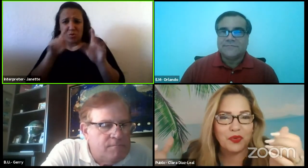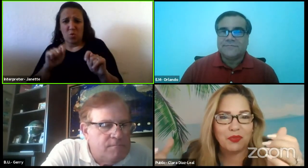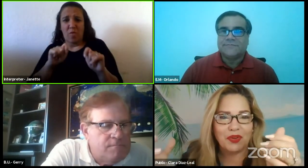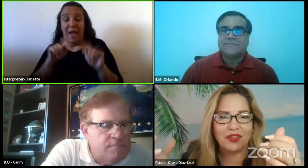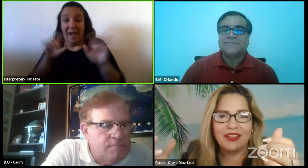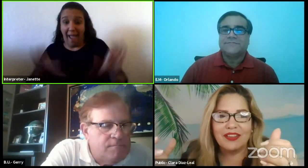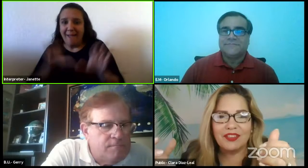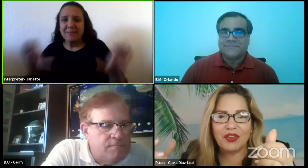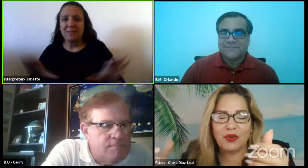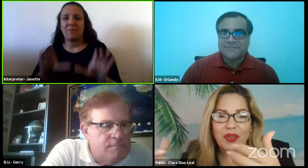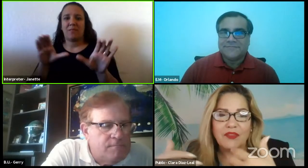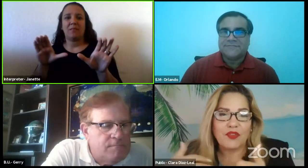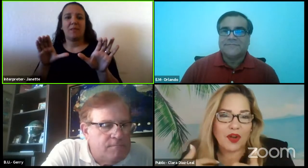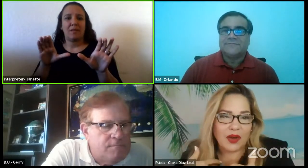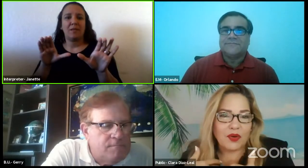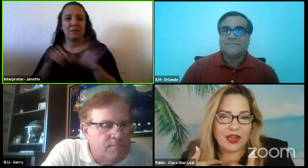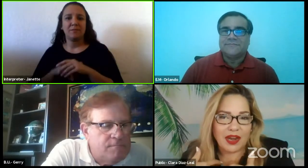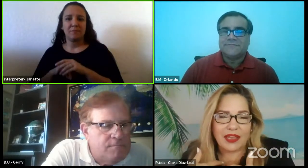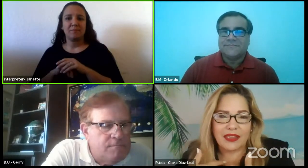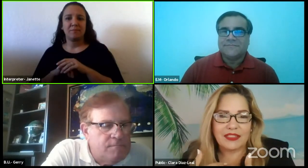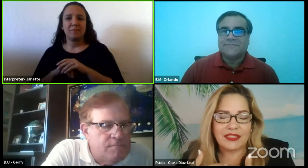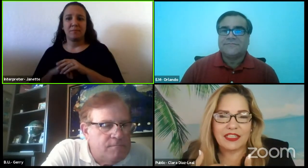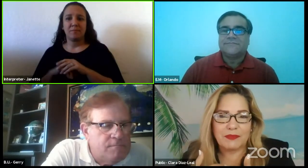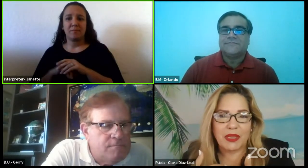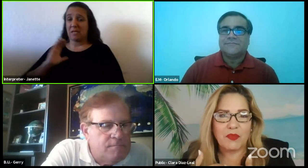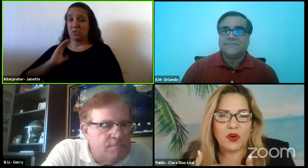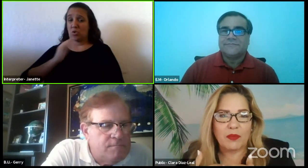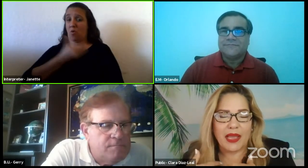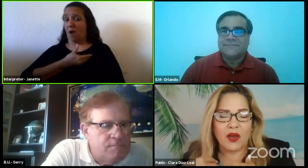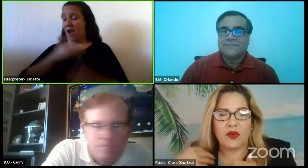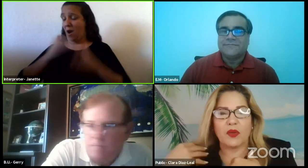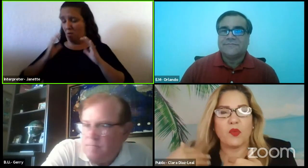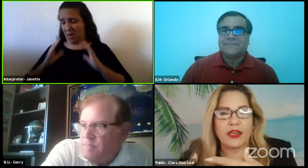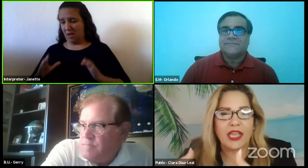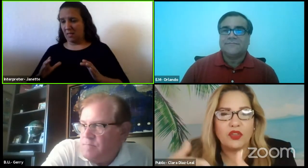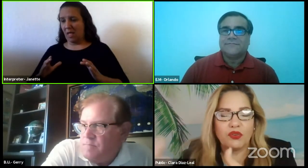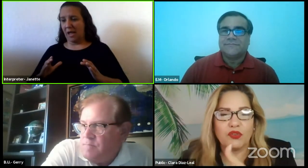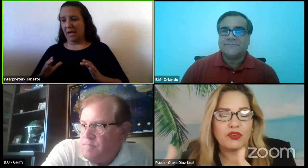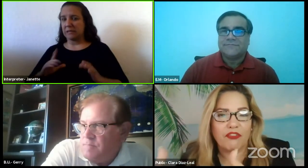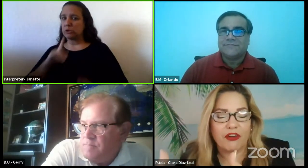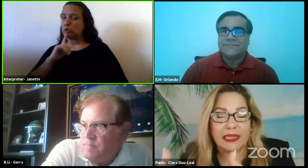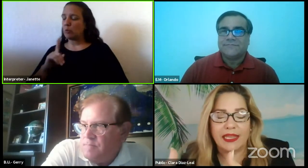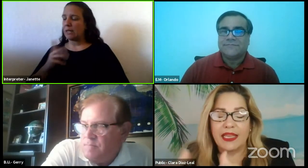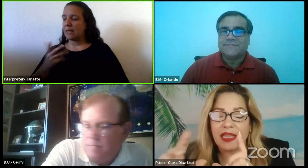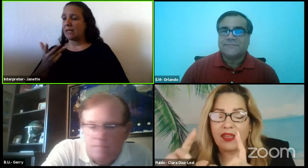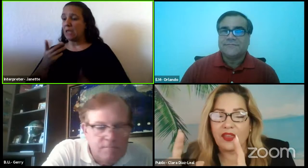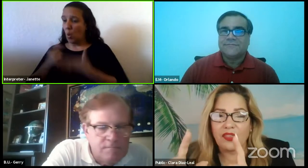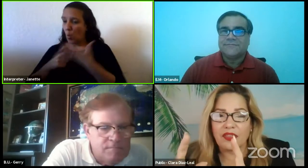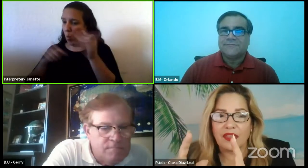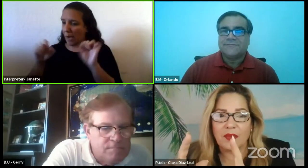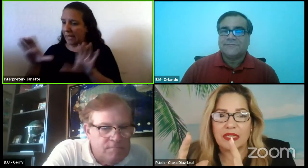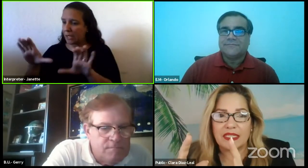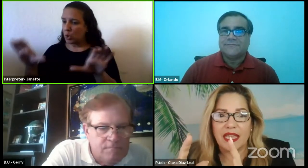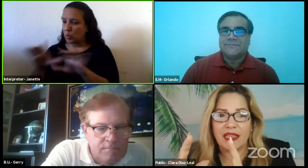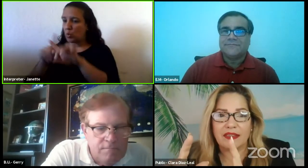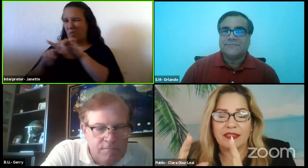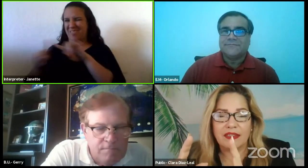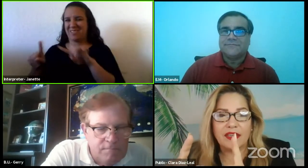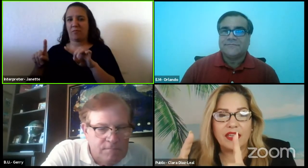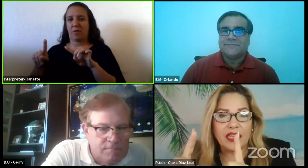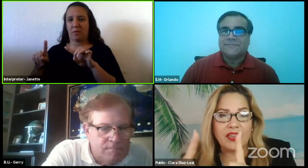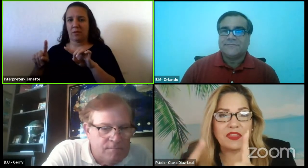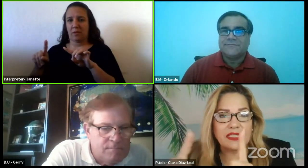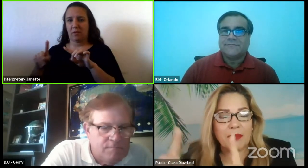the new normal. So for our clients, it's been more about what can you do differently? And the other thing that I would say